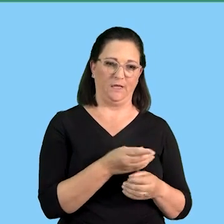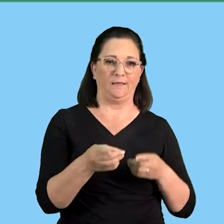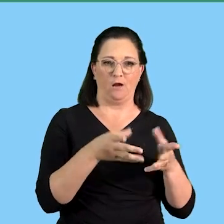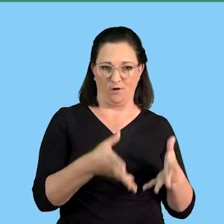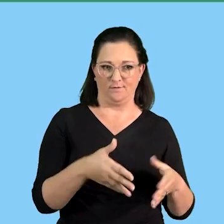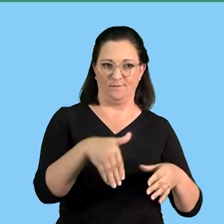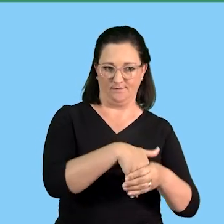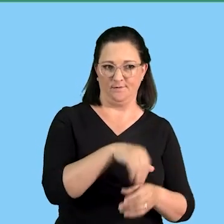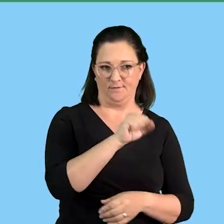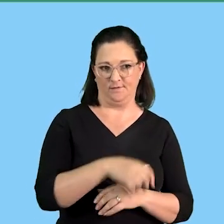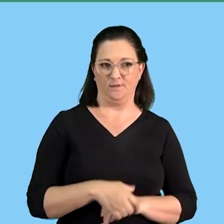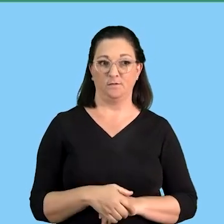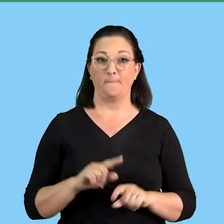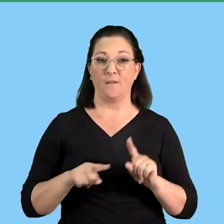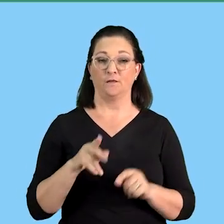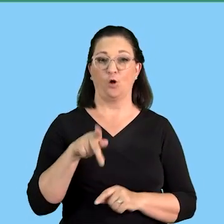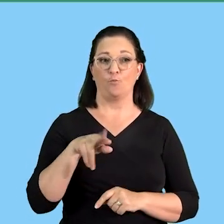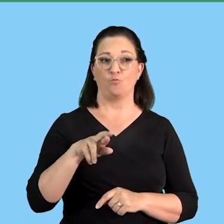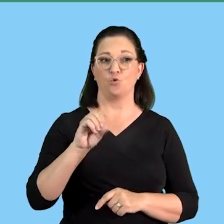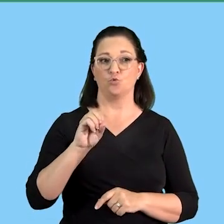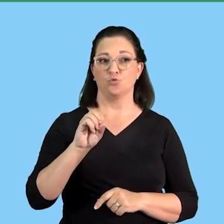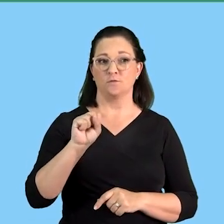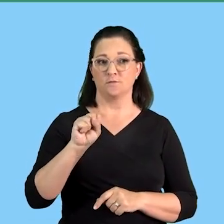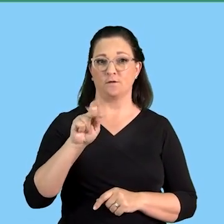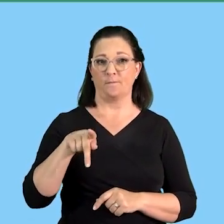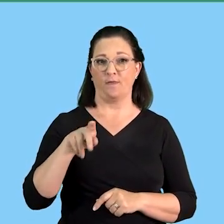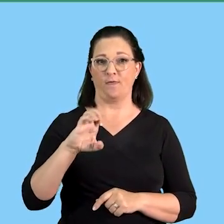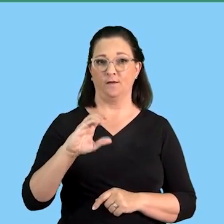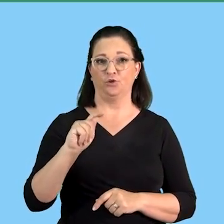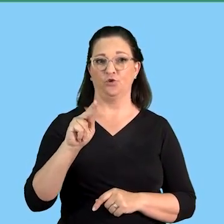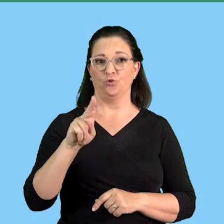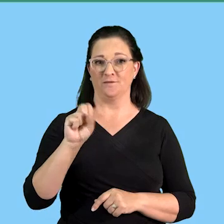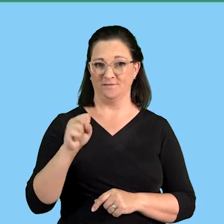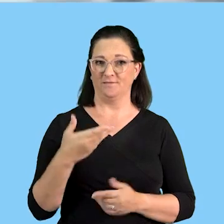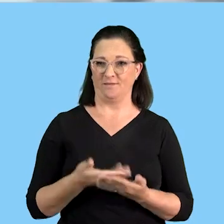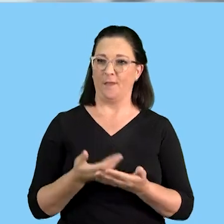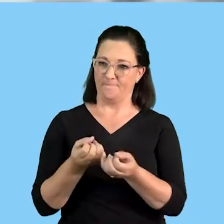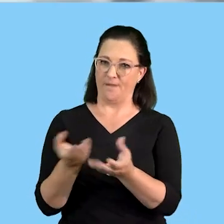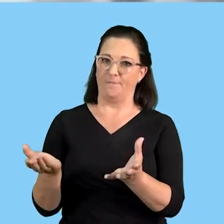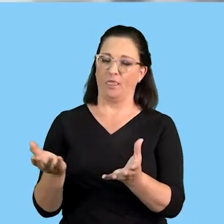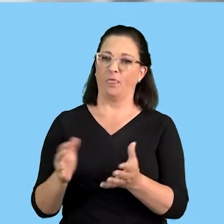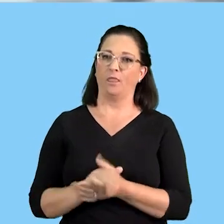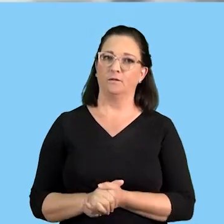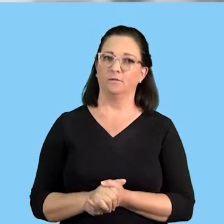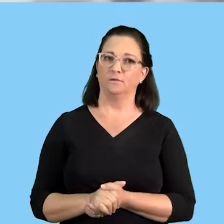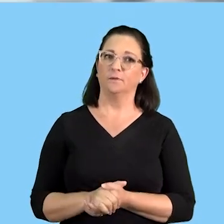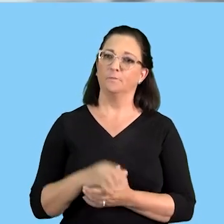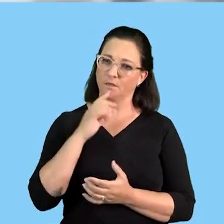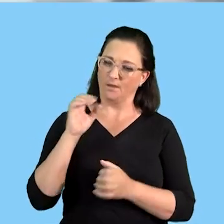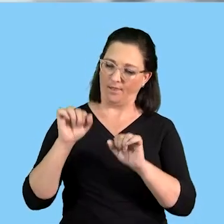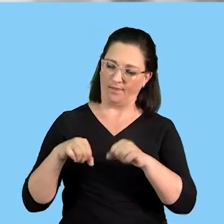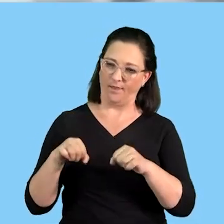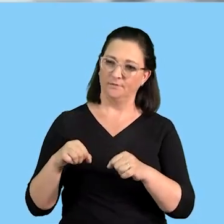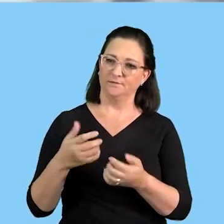a prospectus is used or issued to the public to raise capital, meaning a public company is allowed or